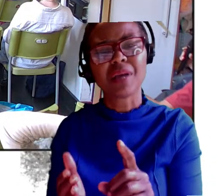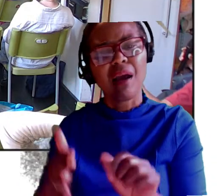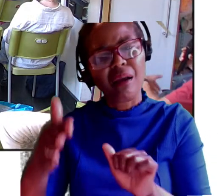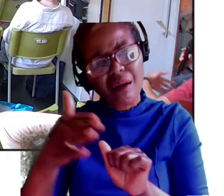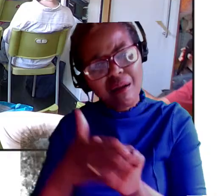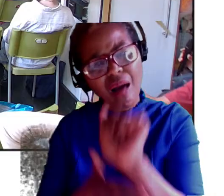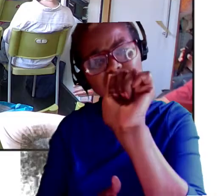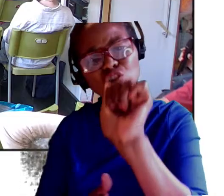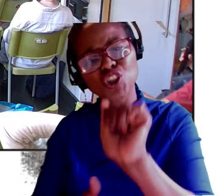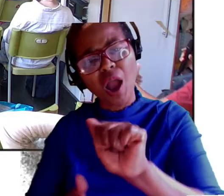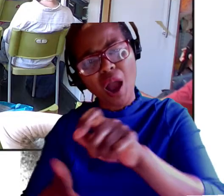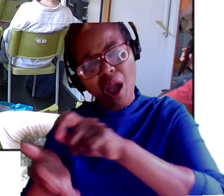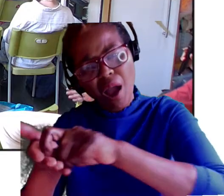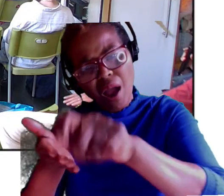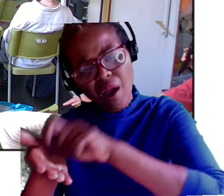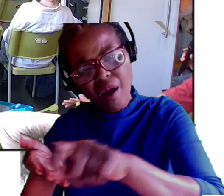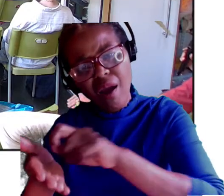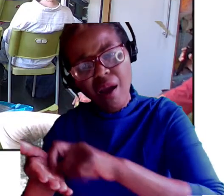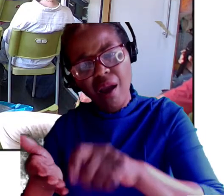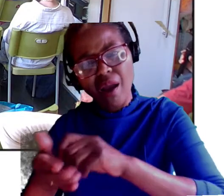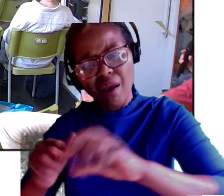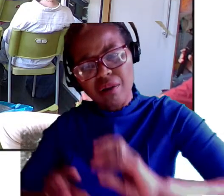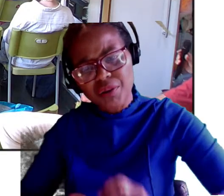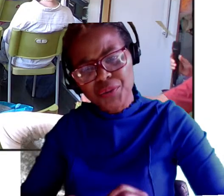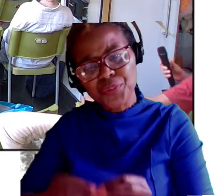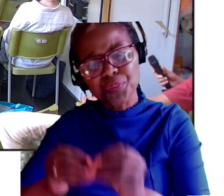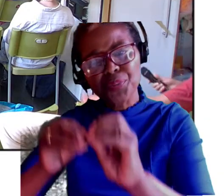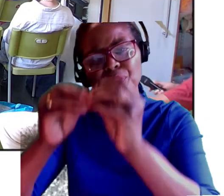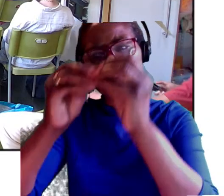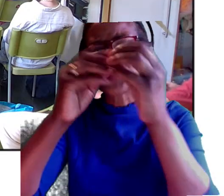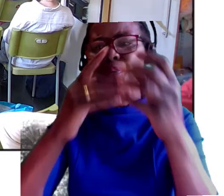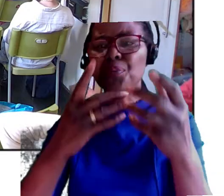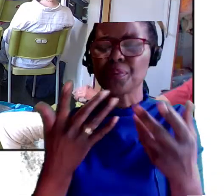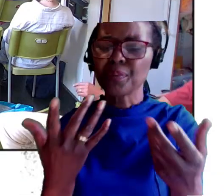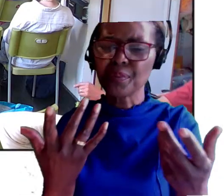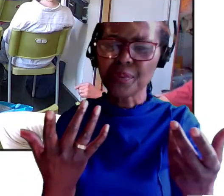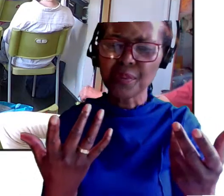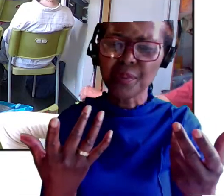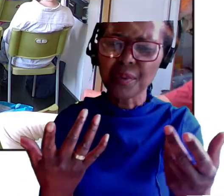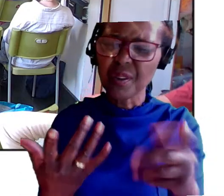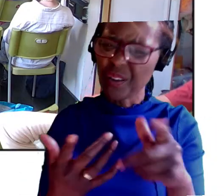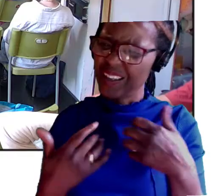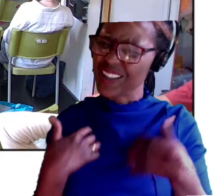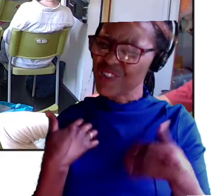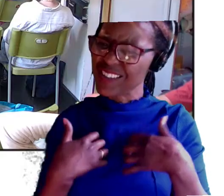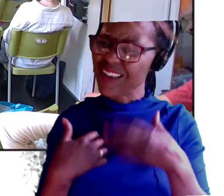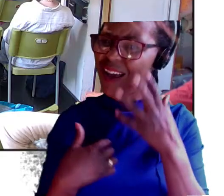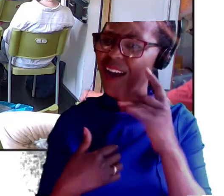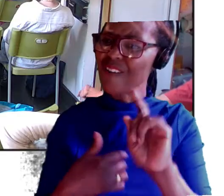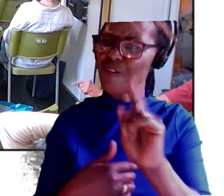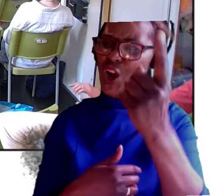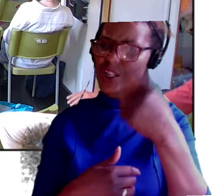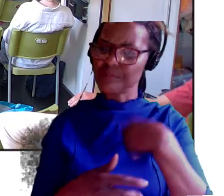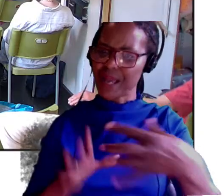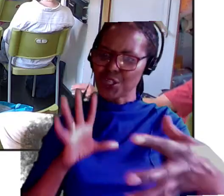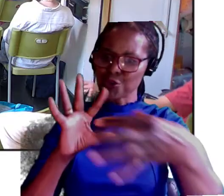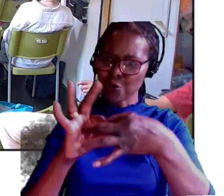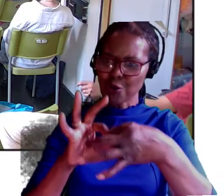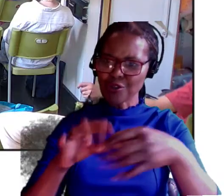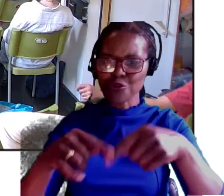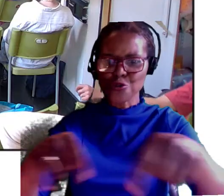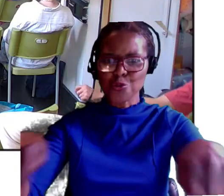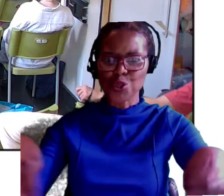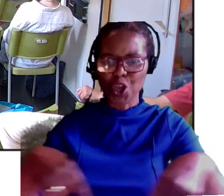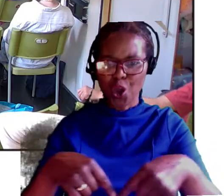sustaining it and propagating it and distorting it? Yeah, it's funny, isn't it? When I first joined the studio here, and the first project that